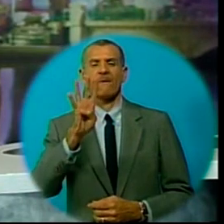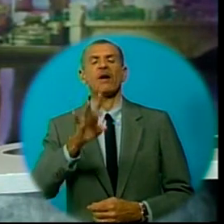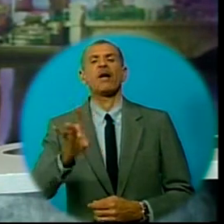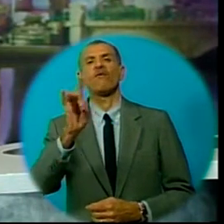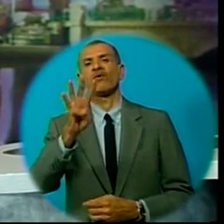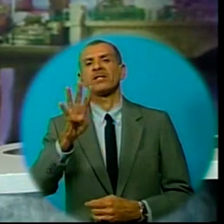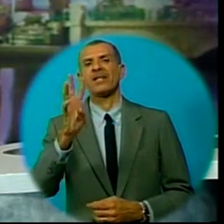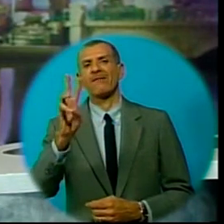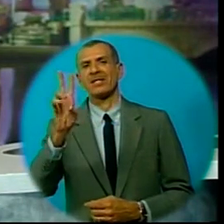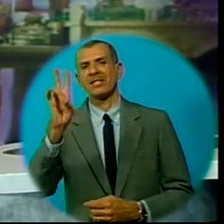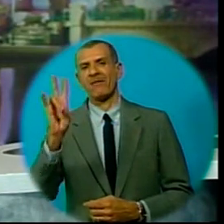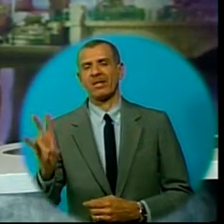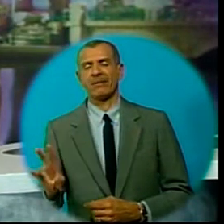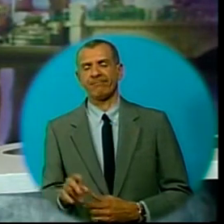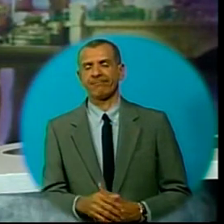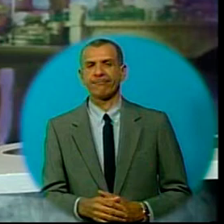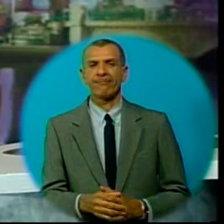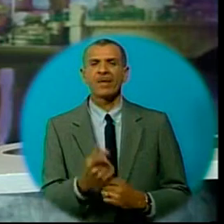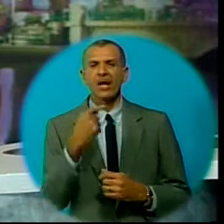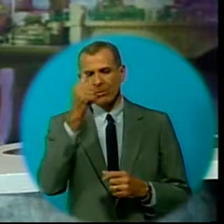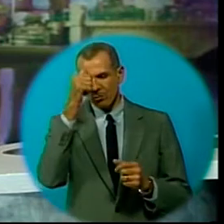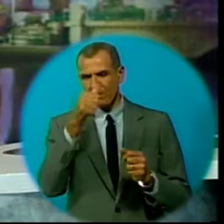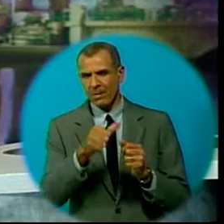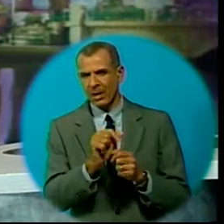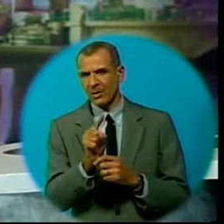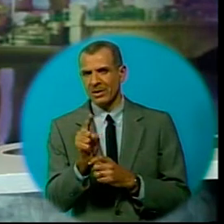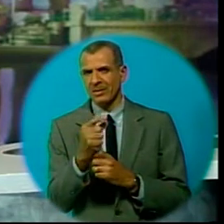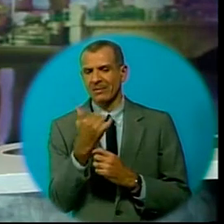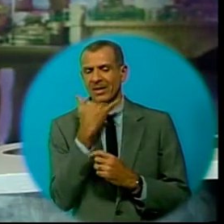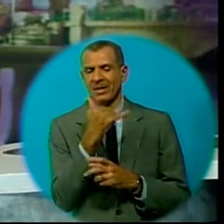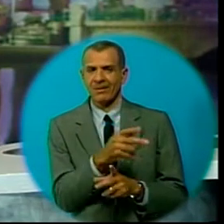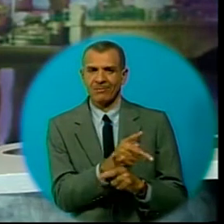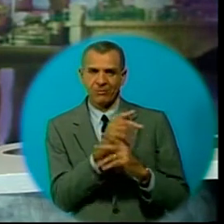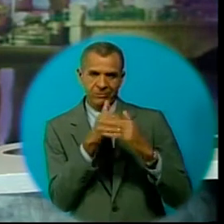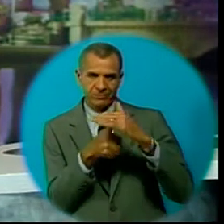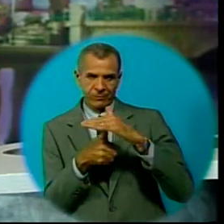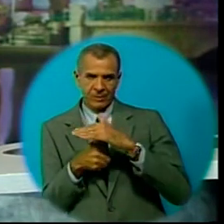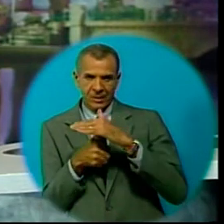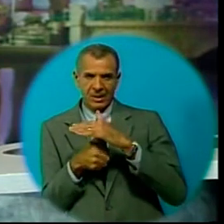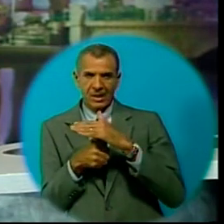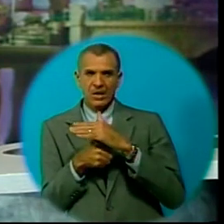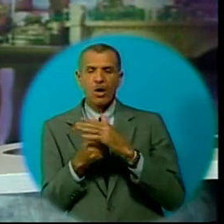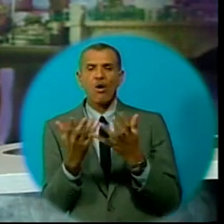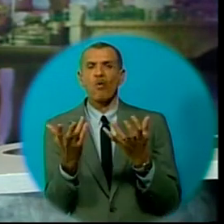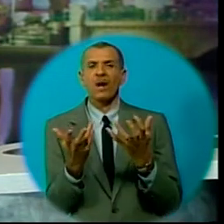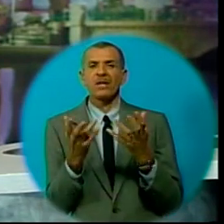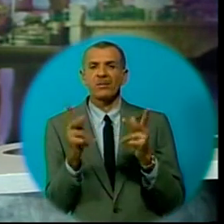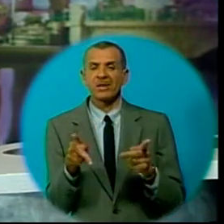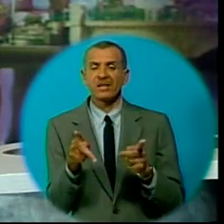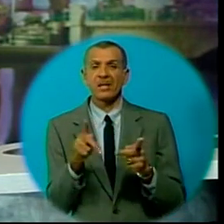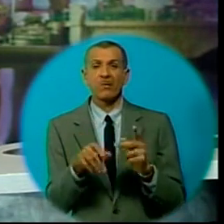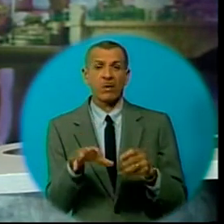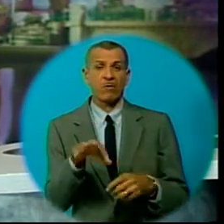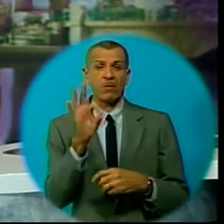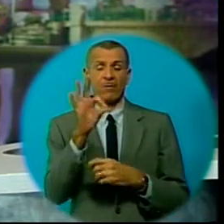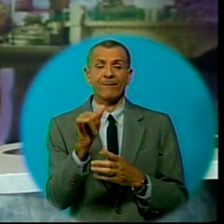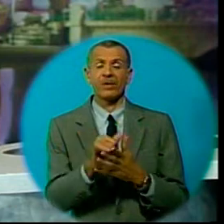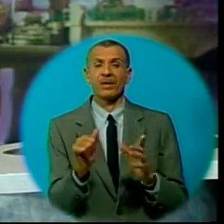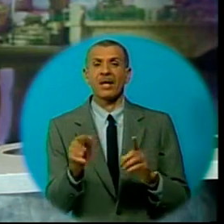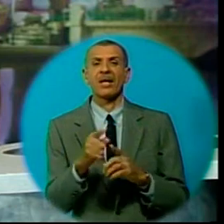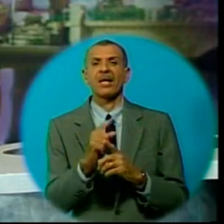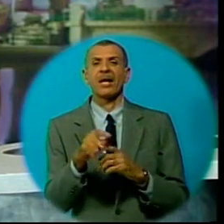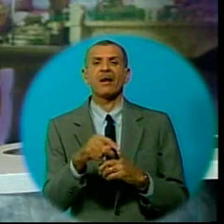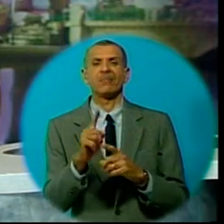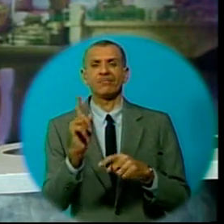1-800-8477. The public is also reminded that it is a serious offence to harbour or assist wanted persons. Anyone caught committing this offence